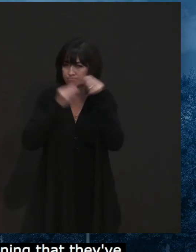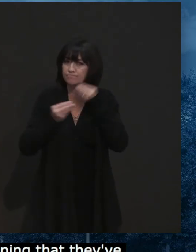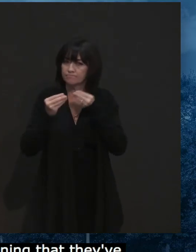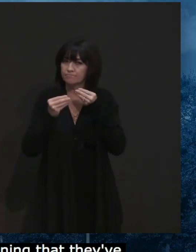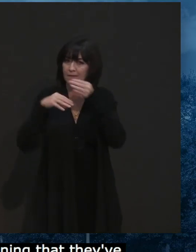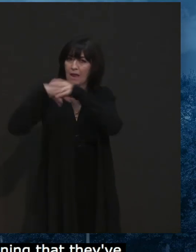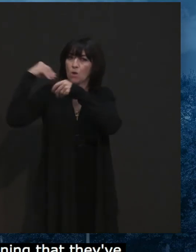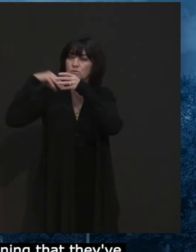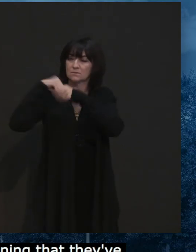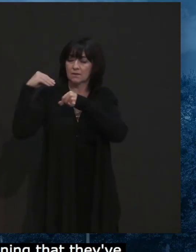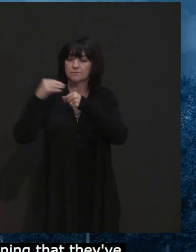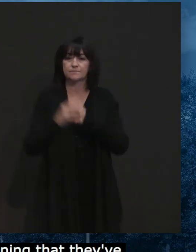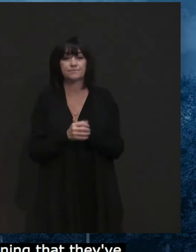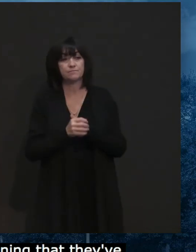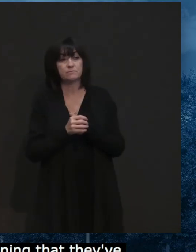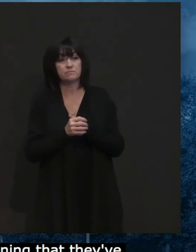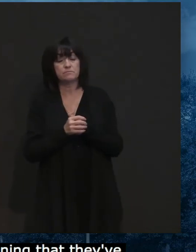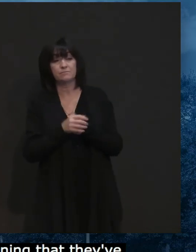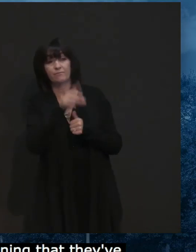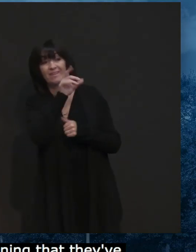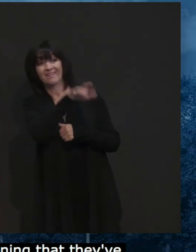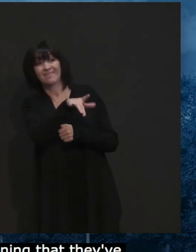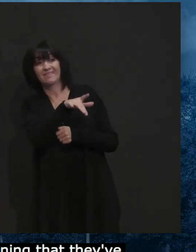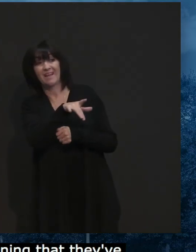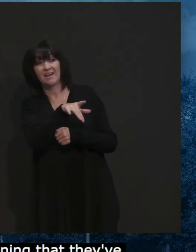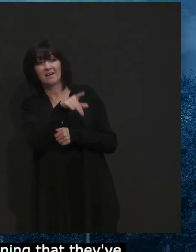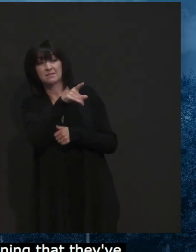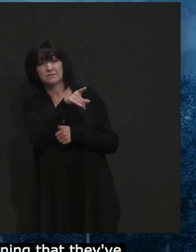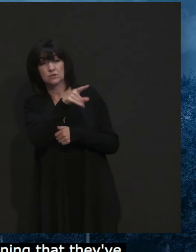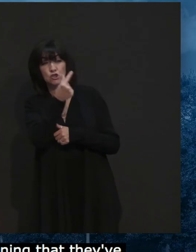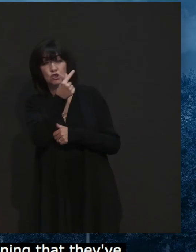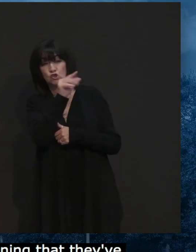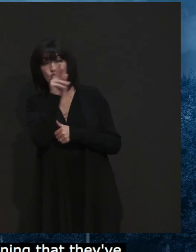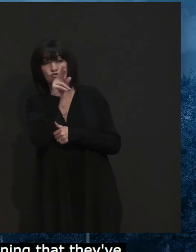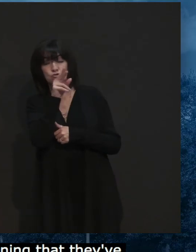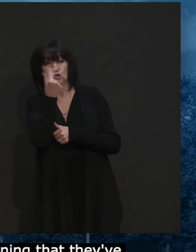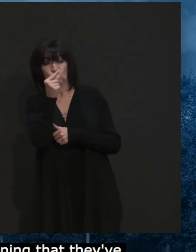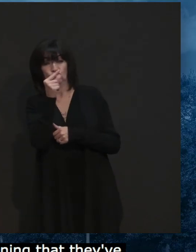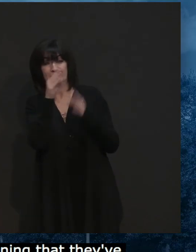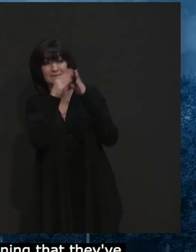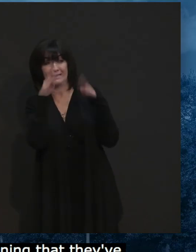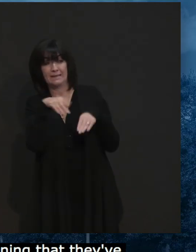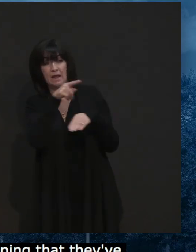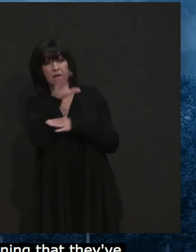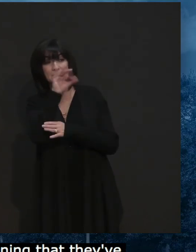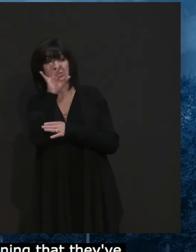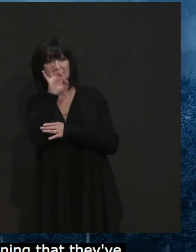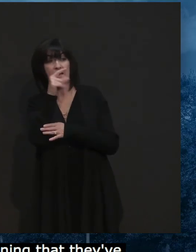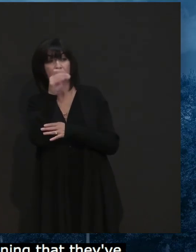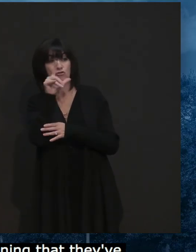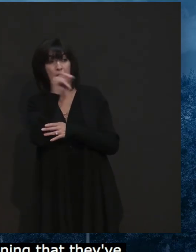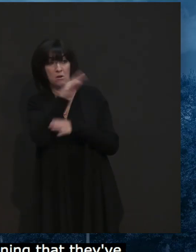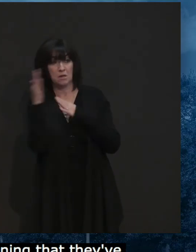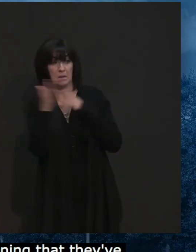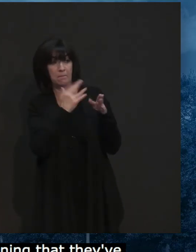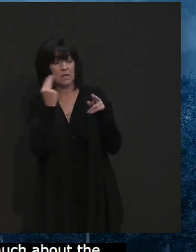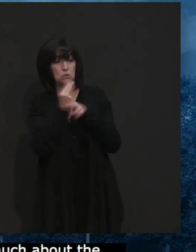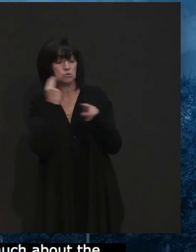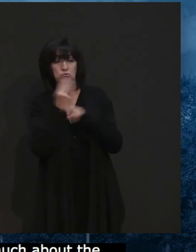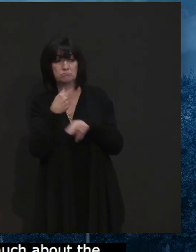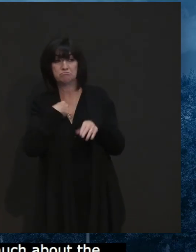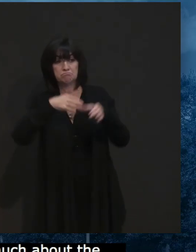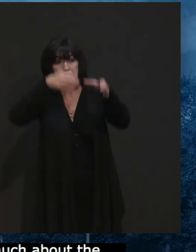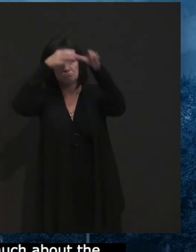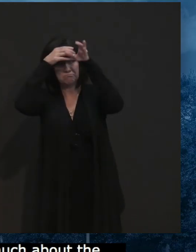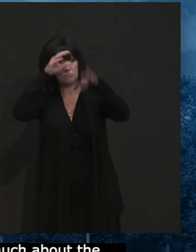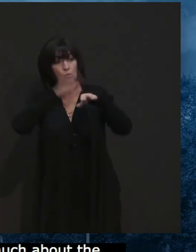I don't know much about the small greenhouses that Cafe Gelato is thinking about. I'm hoping that they and